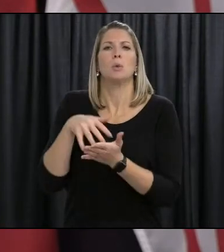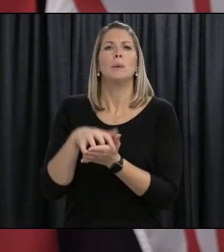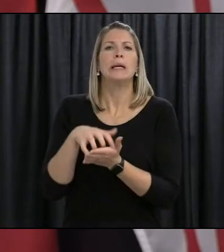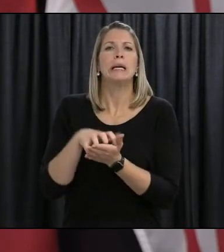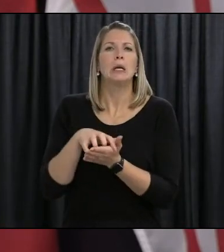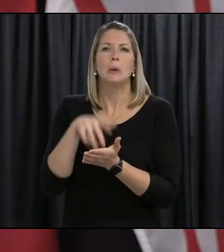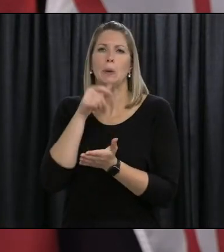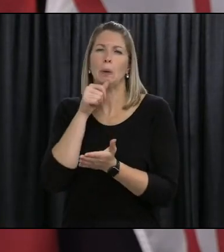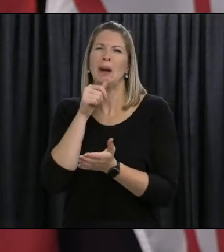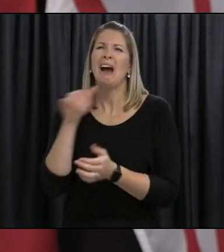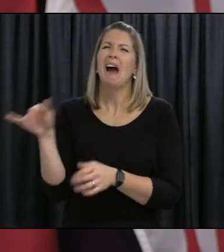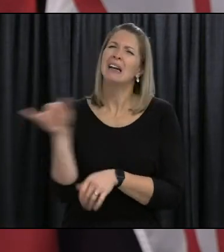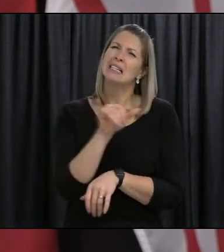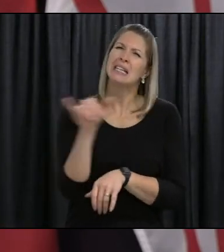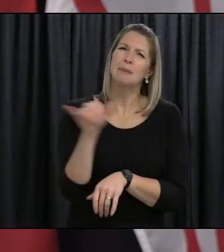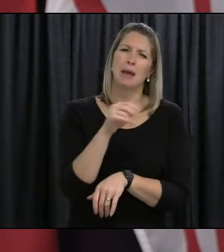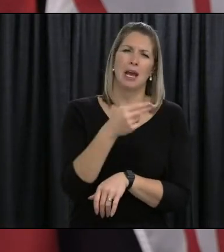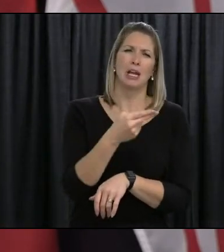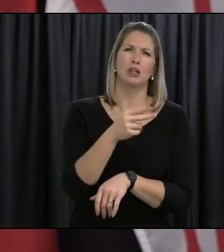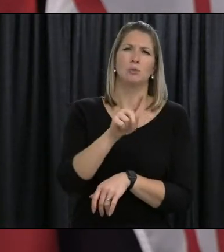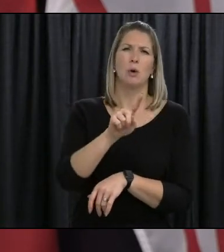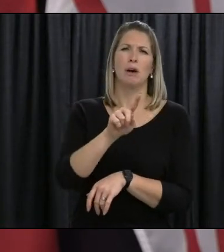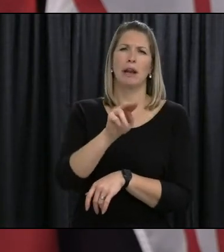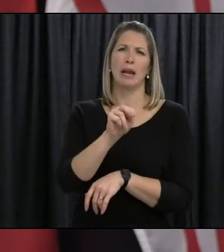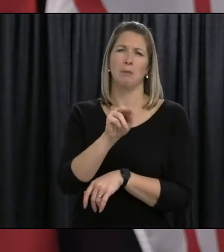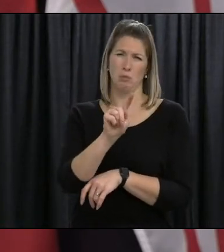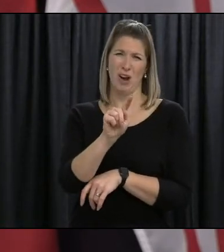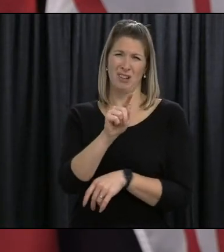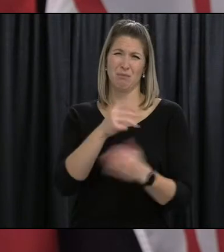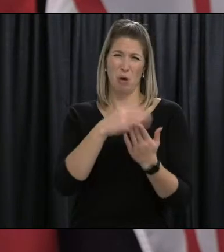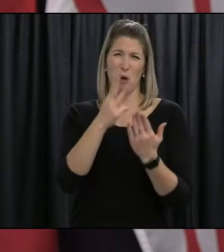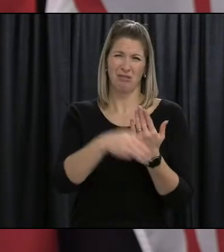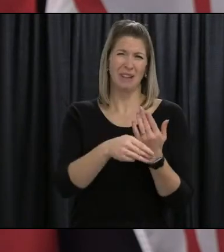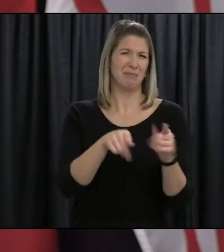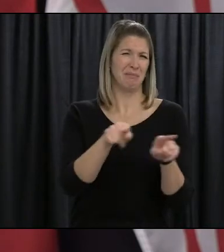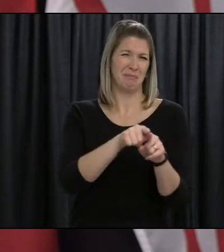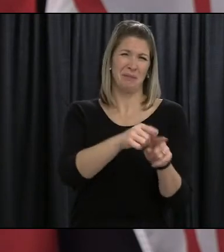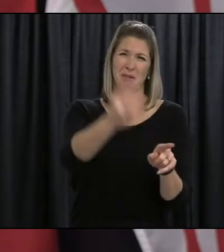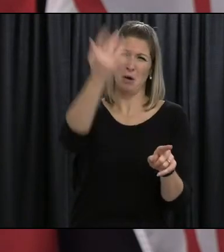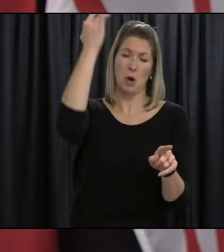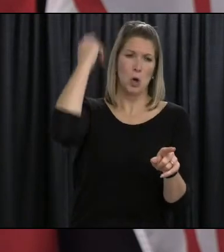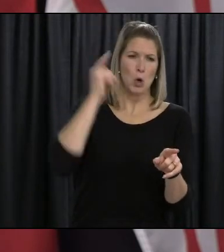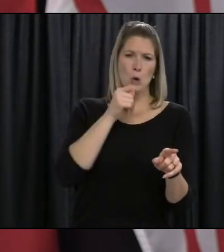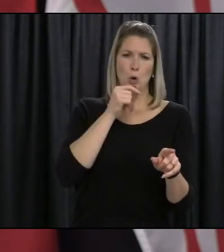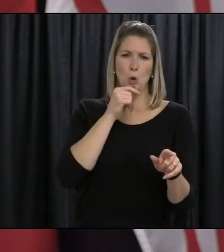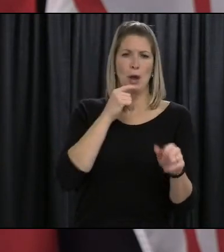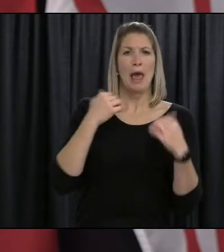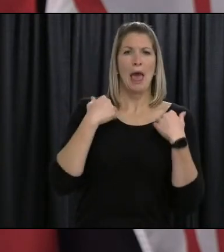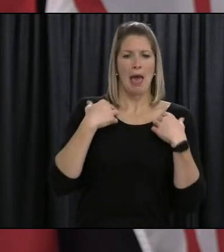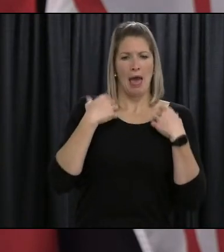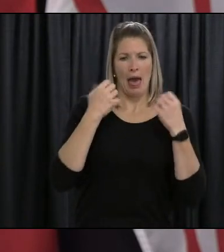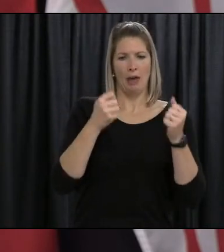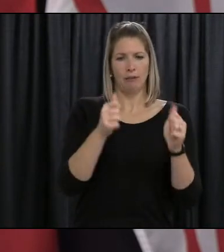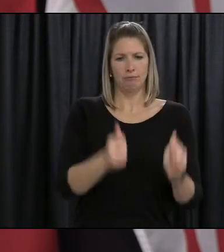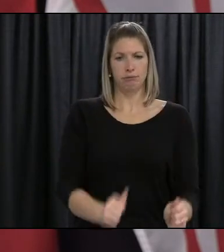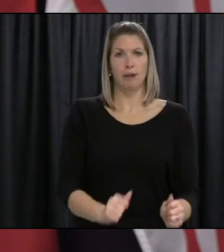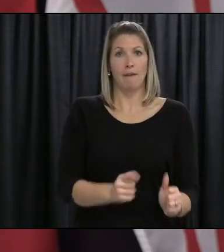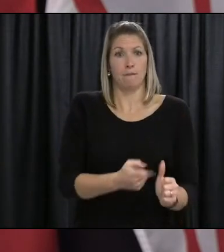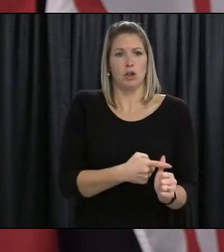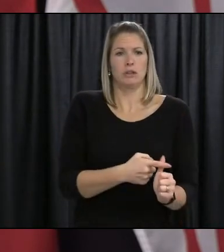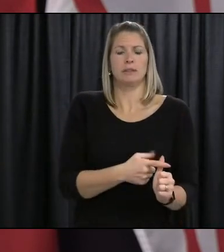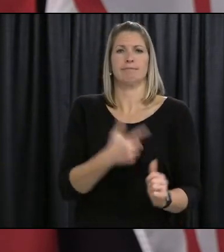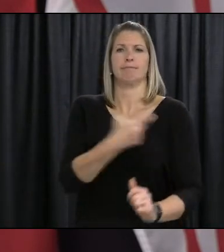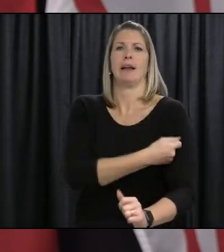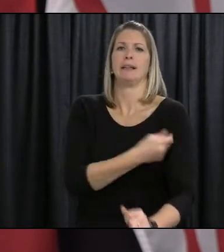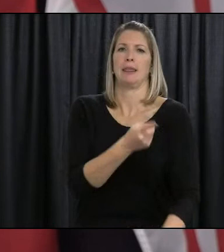for H1N1, which started with vulnerable people and people who were at risk by virtue of their jobs,